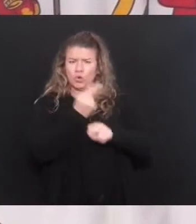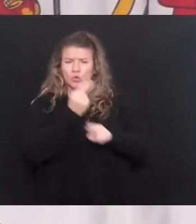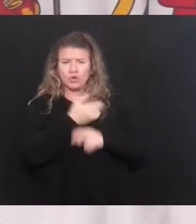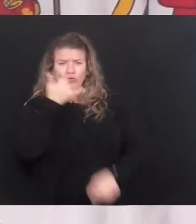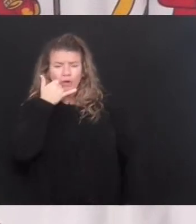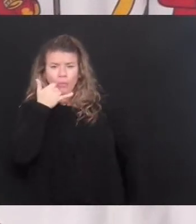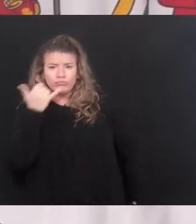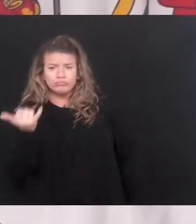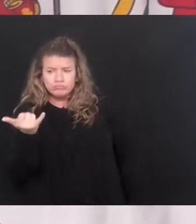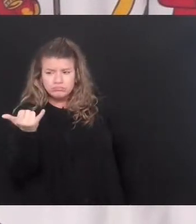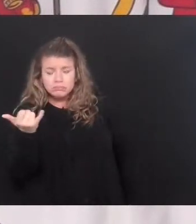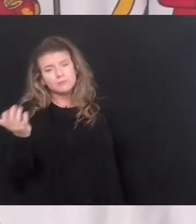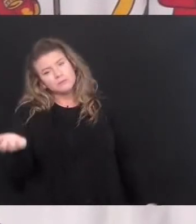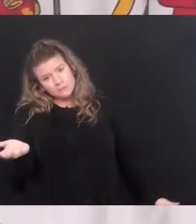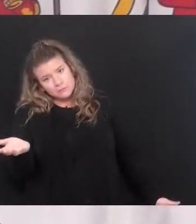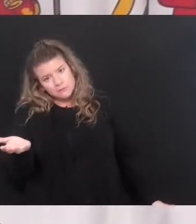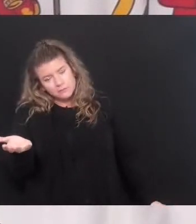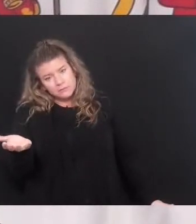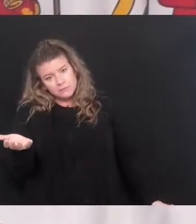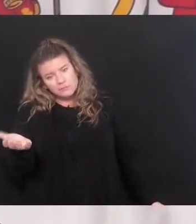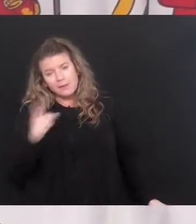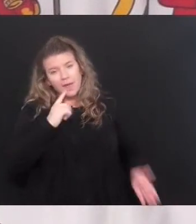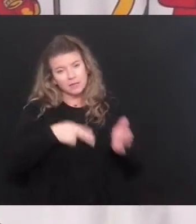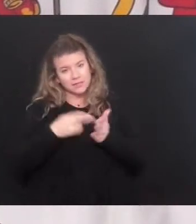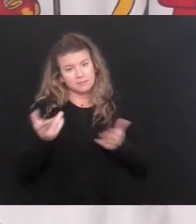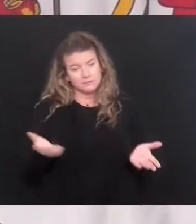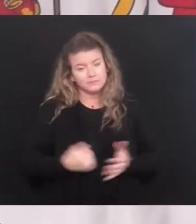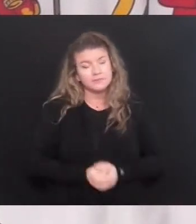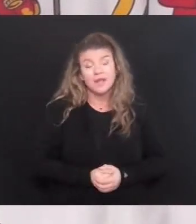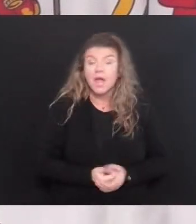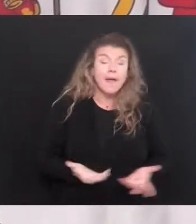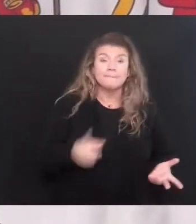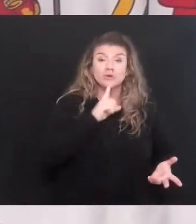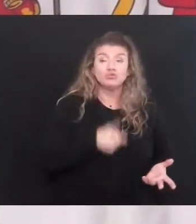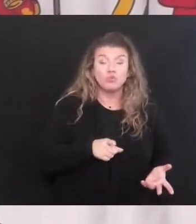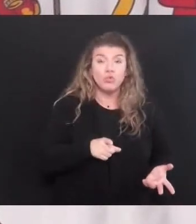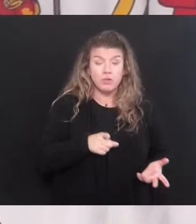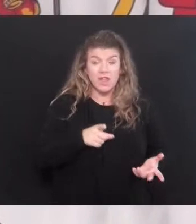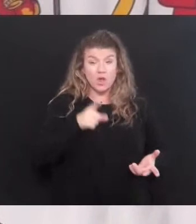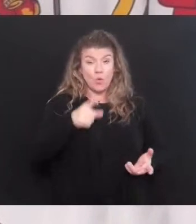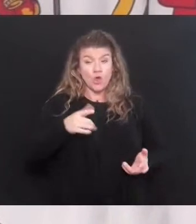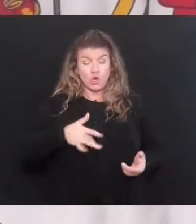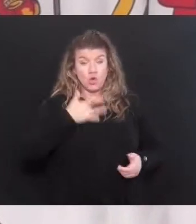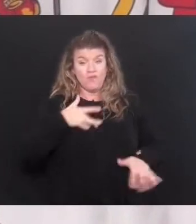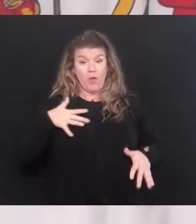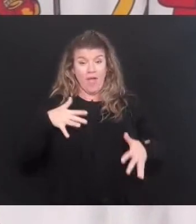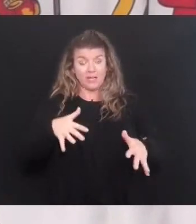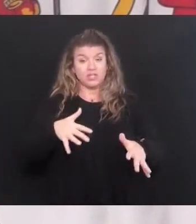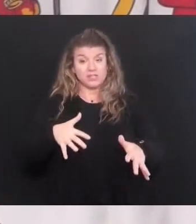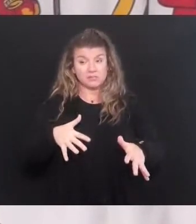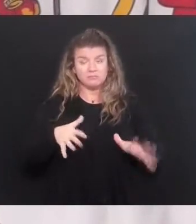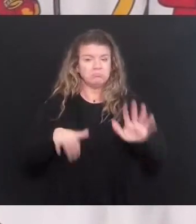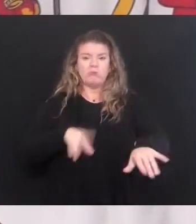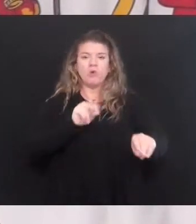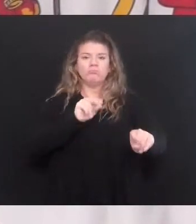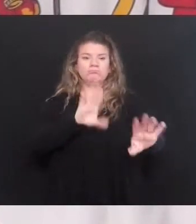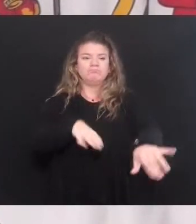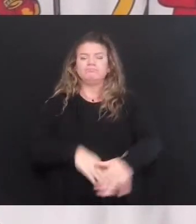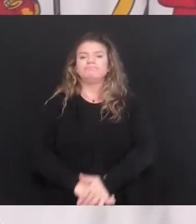break. I mean, really? You know, but really and truly, when you feel anxious, you just say